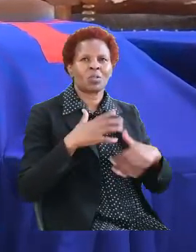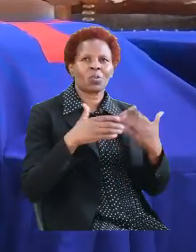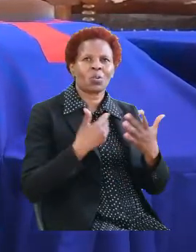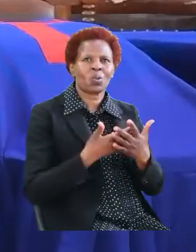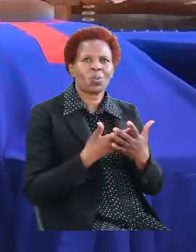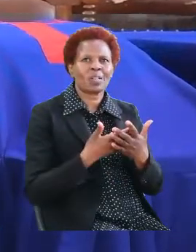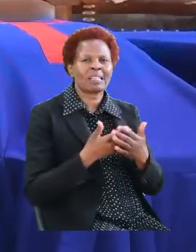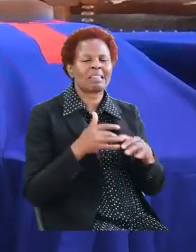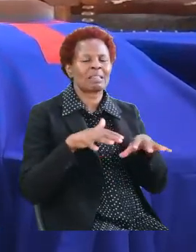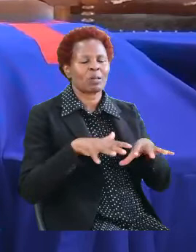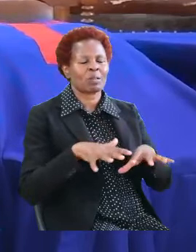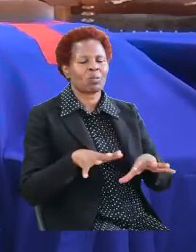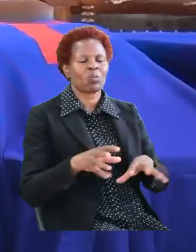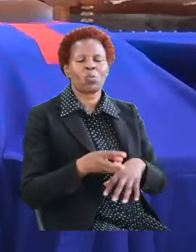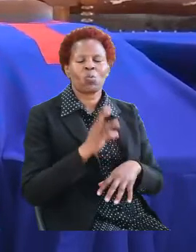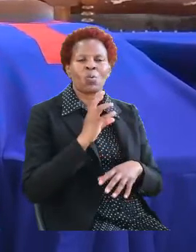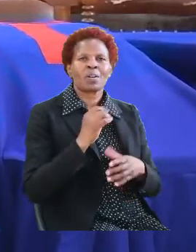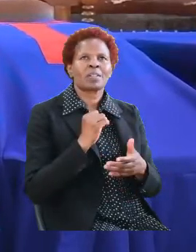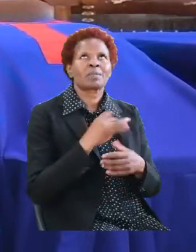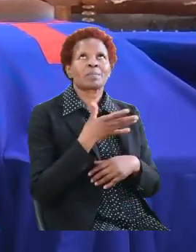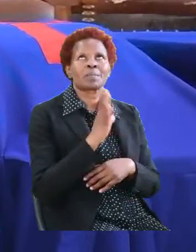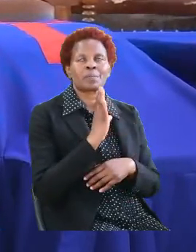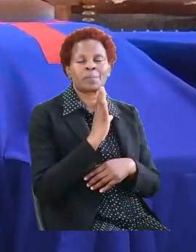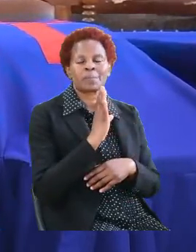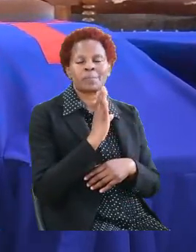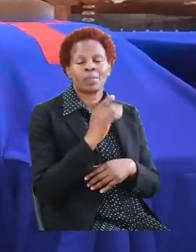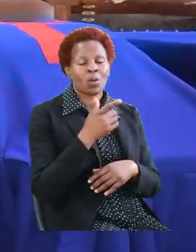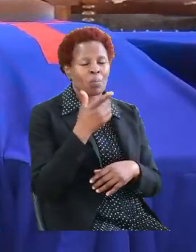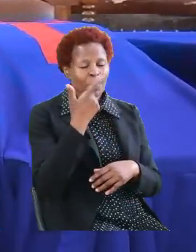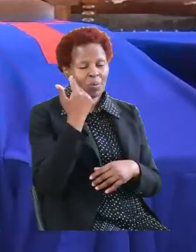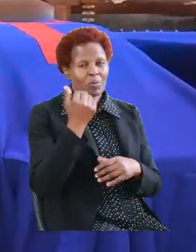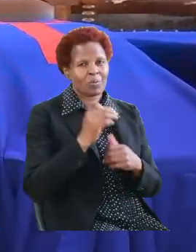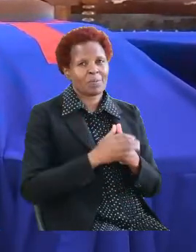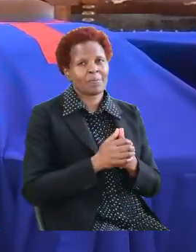is in the sea, it is mine. And because